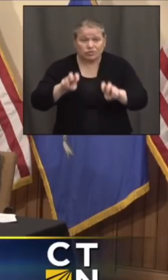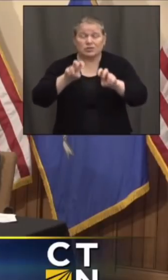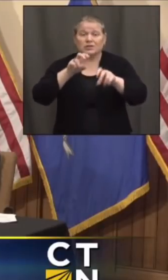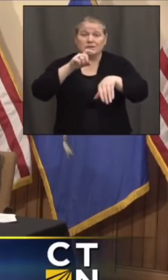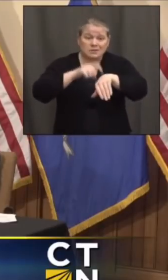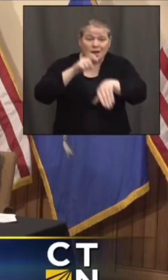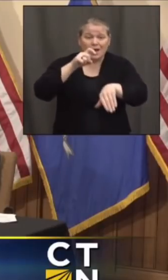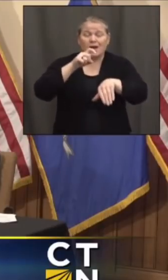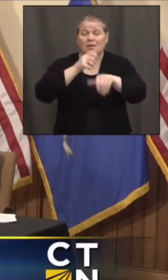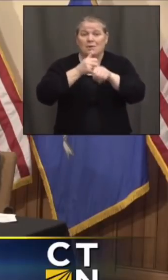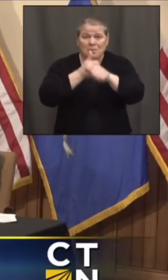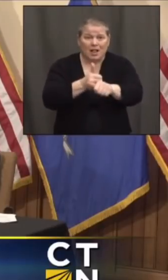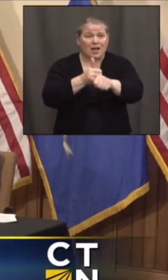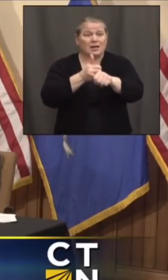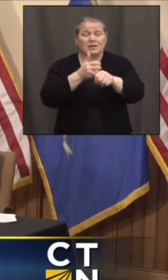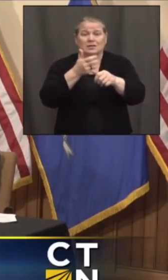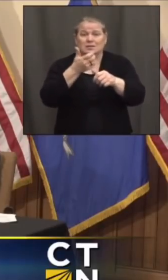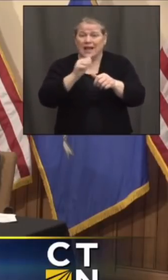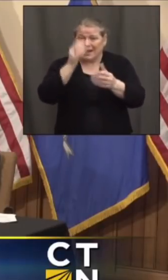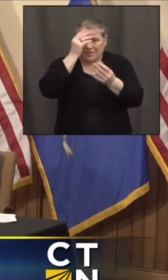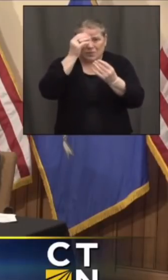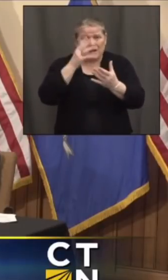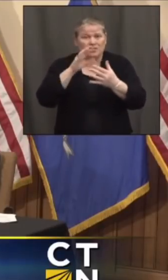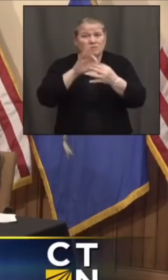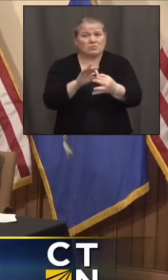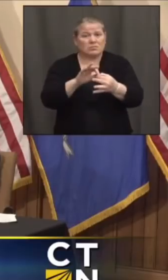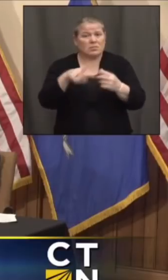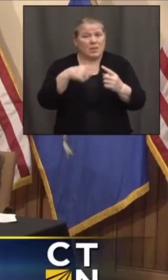timeliness, compliance of cases?